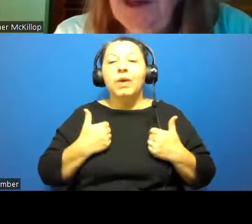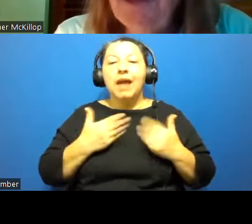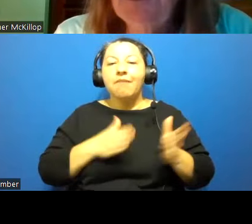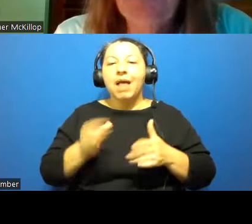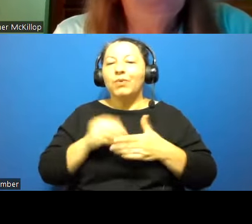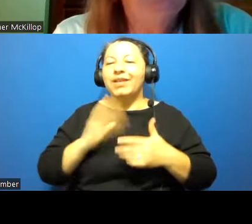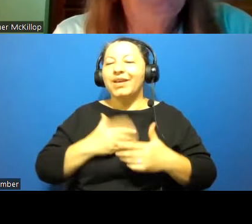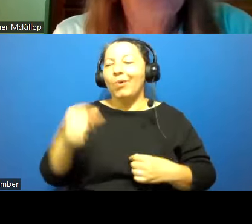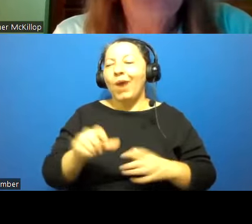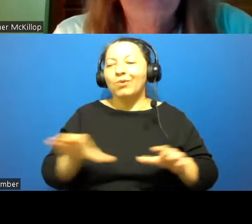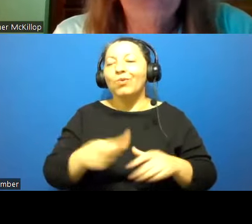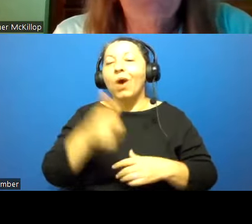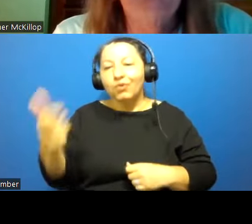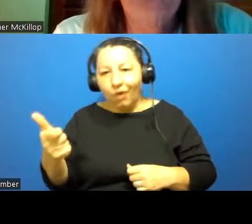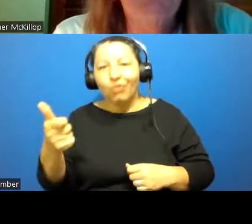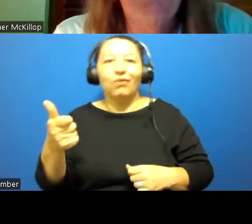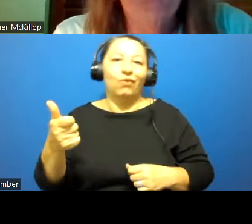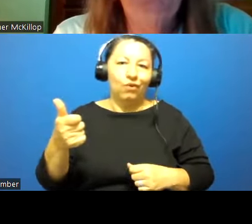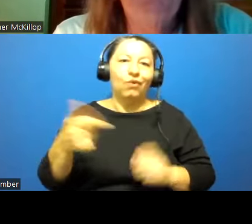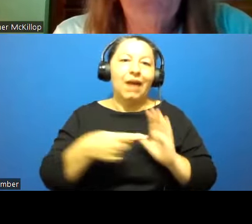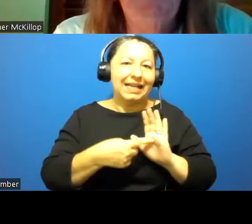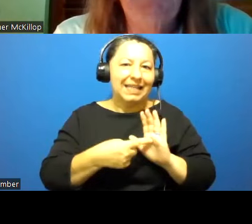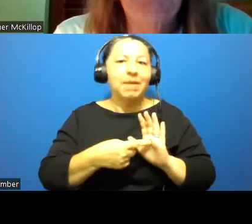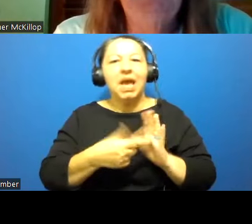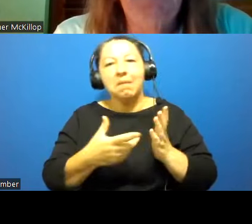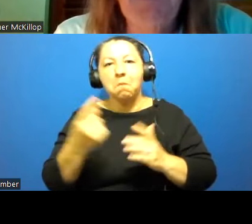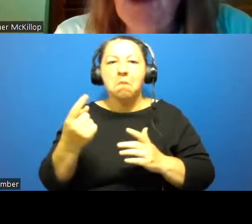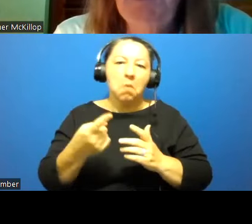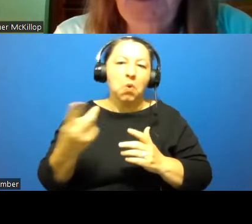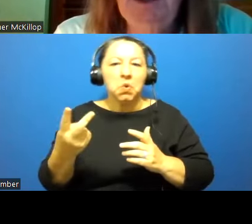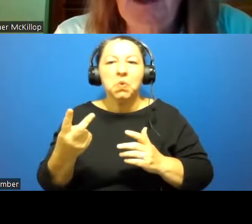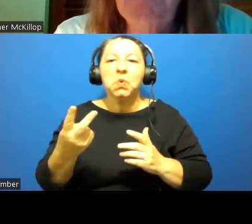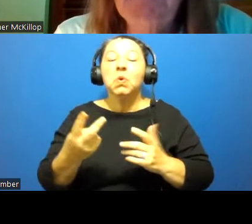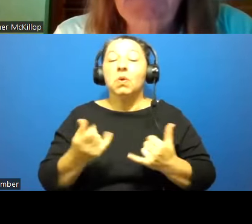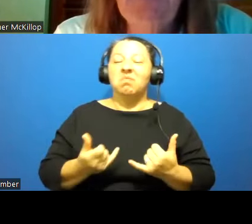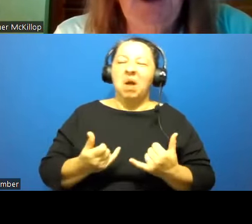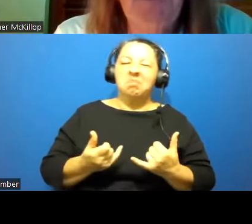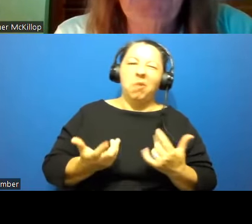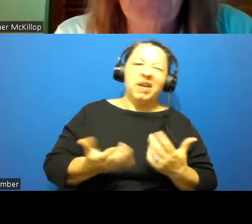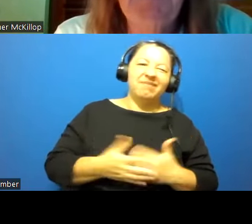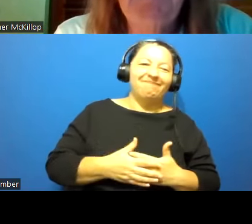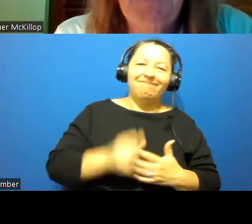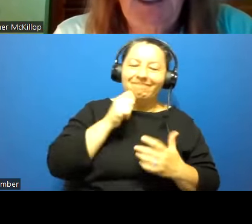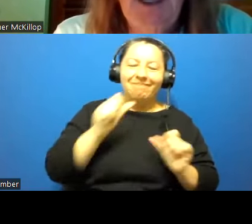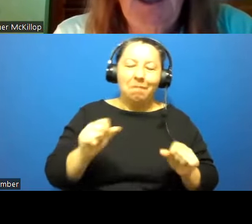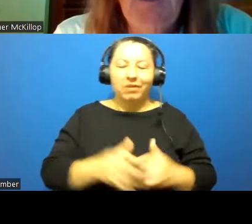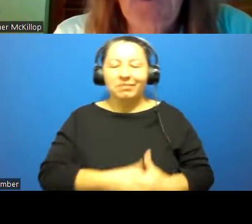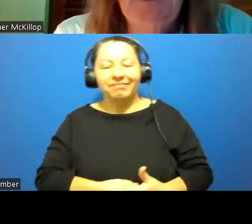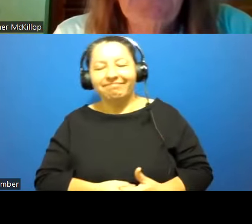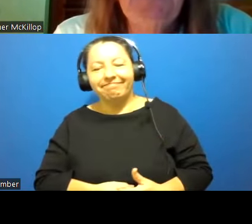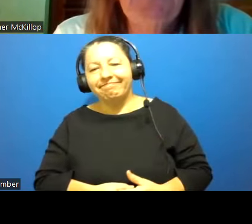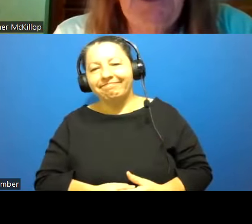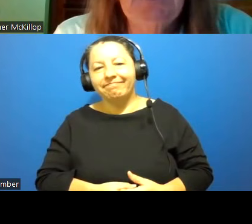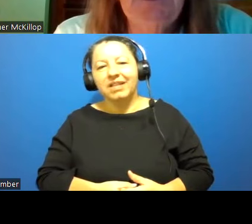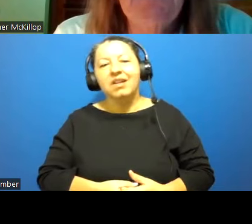do another exhibit or two, but at the moment, that's not possible. And